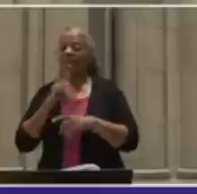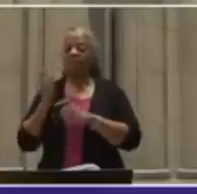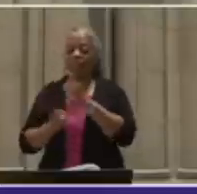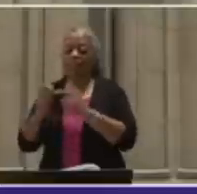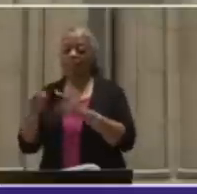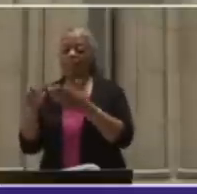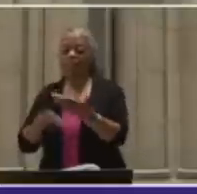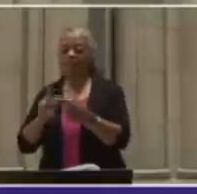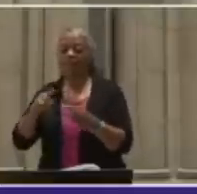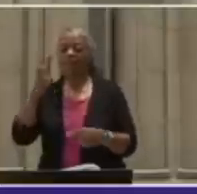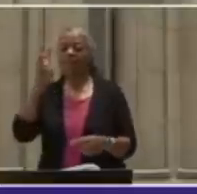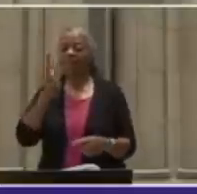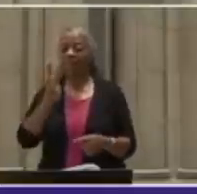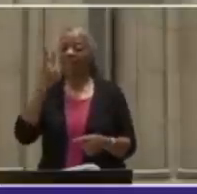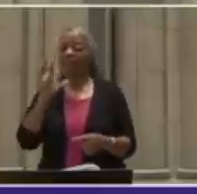of